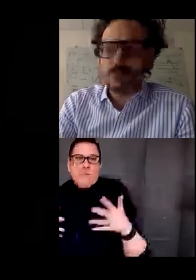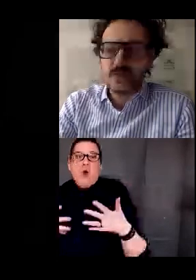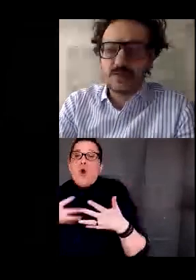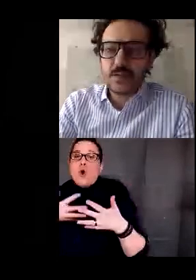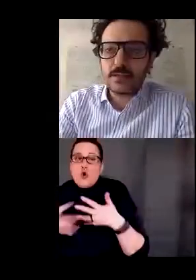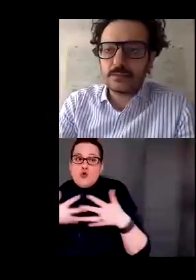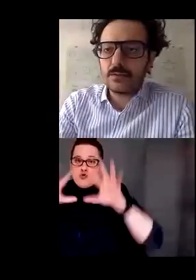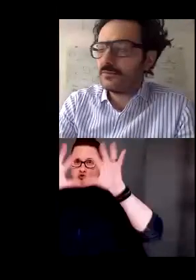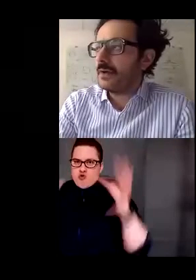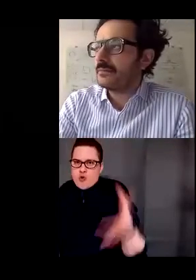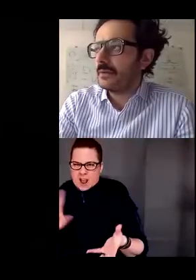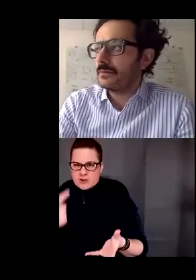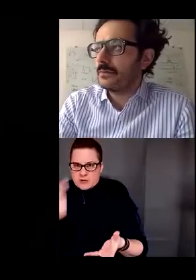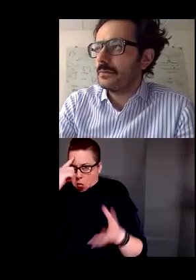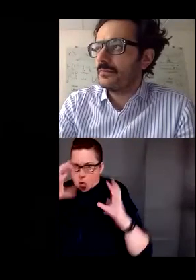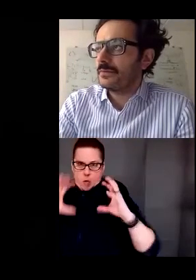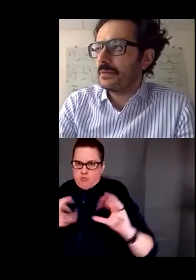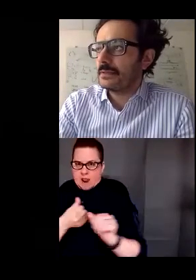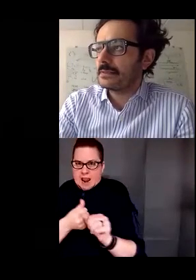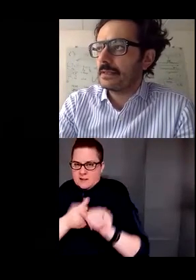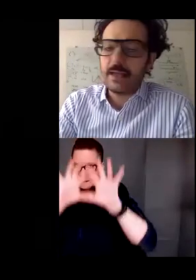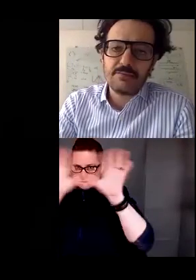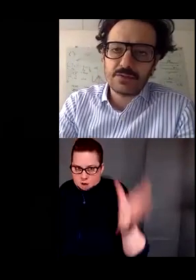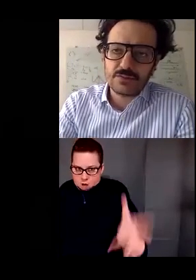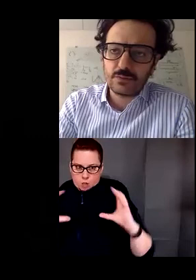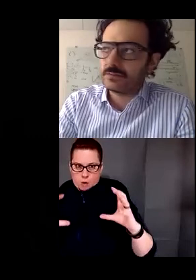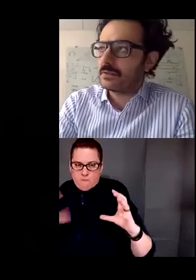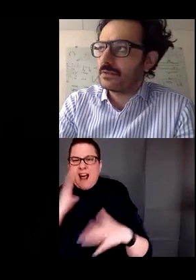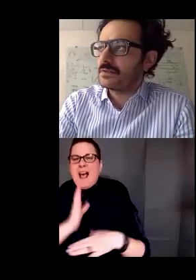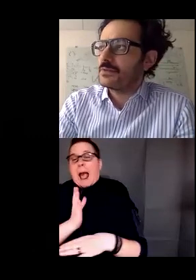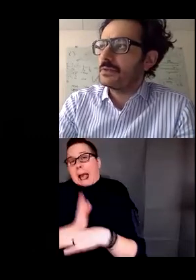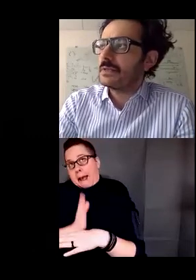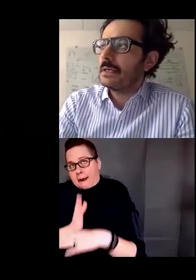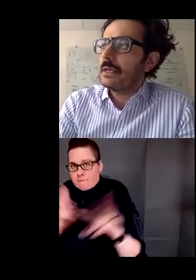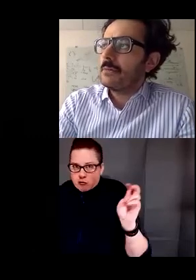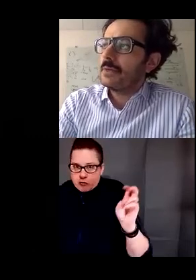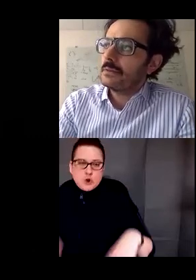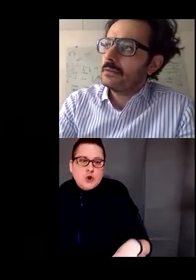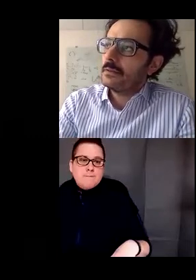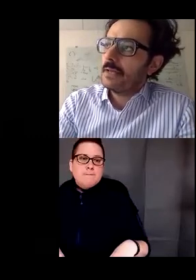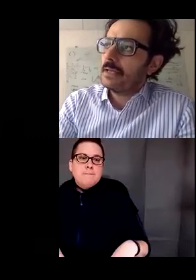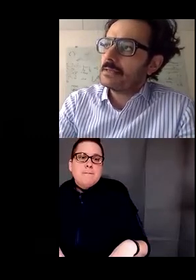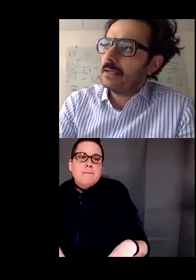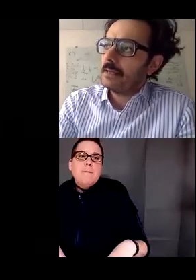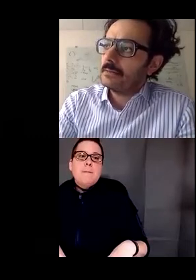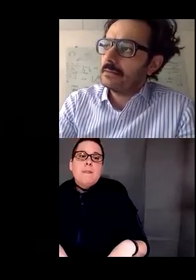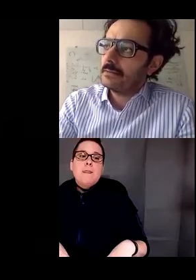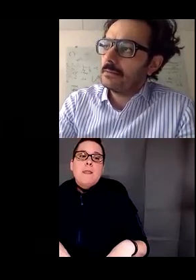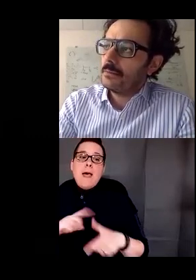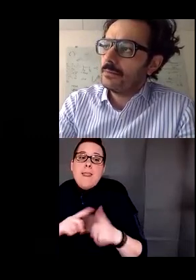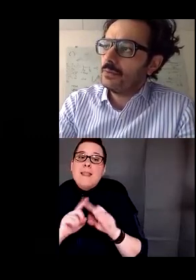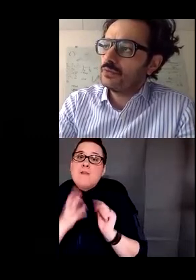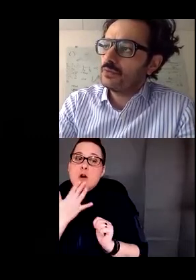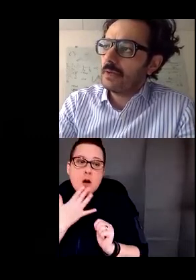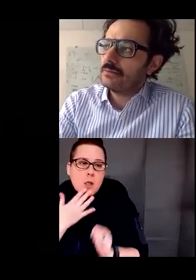skeleton is just a skeleton of white matter all over the brain. It's like an average, if you want, across subjects. But the areas highlighted